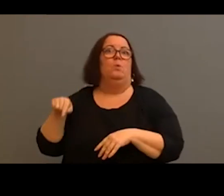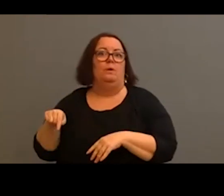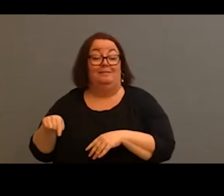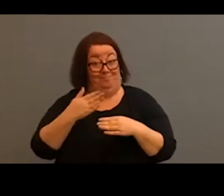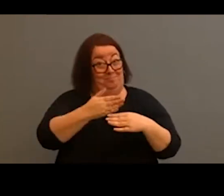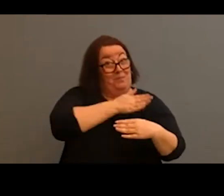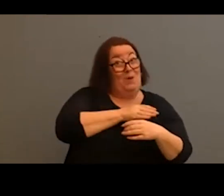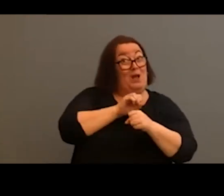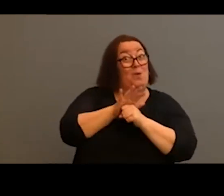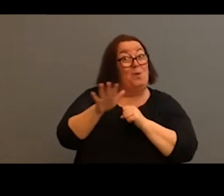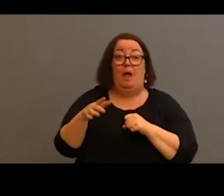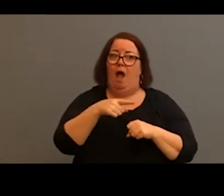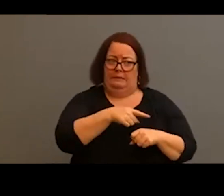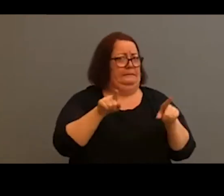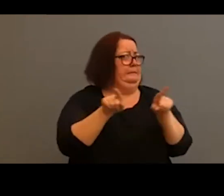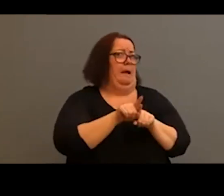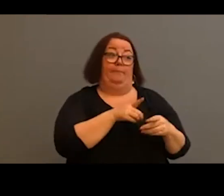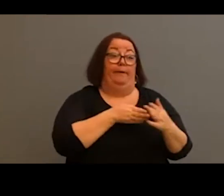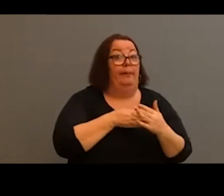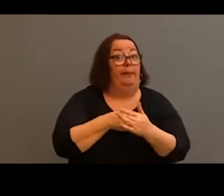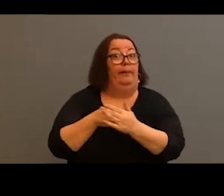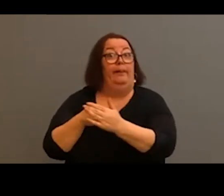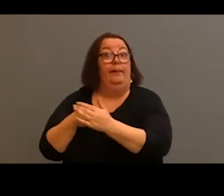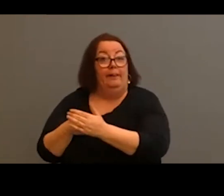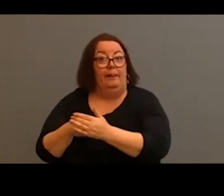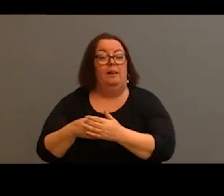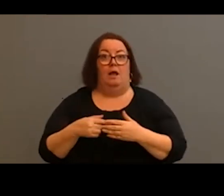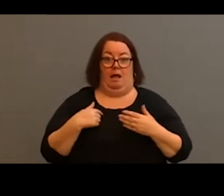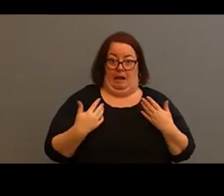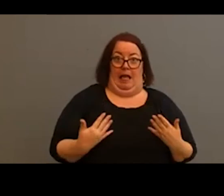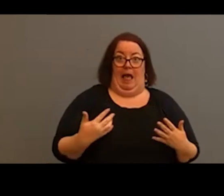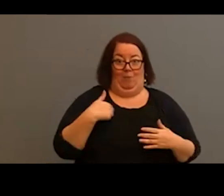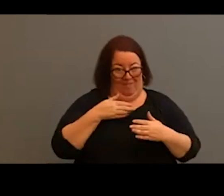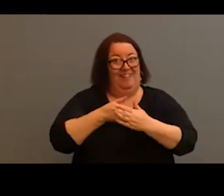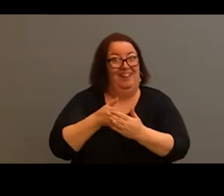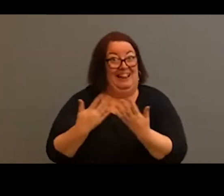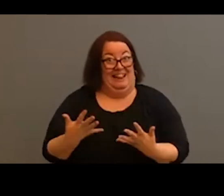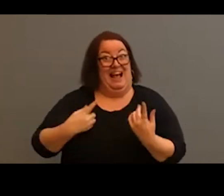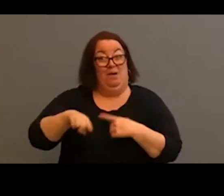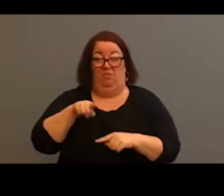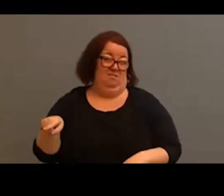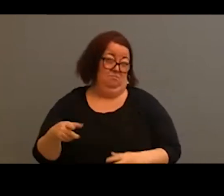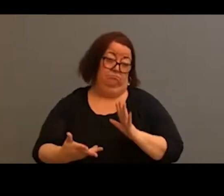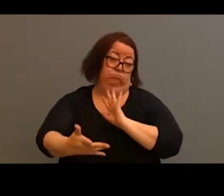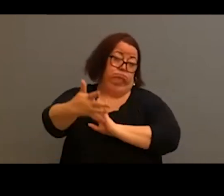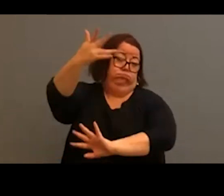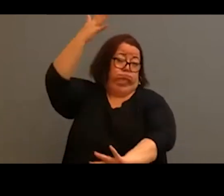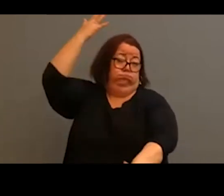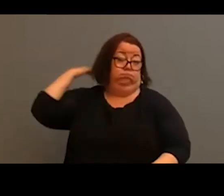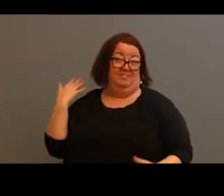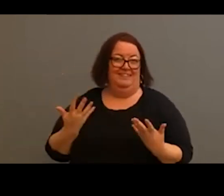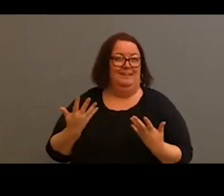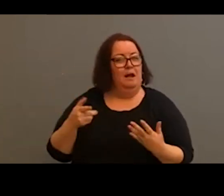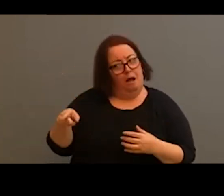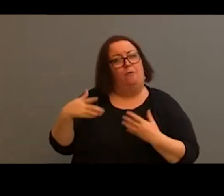life for far longer periods of time than 1 or 2 years due to inaccessibility and a lack